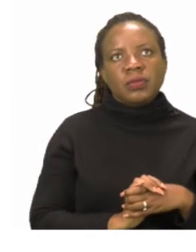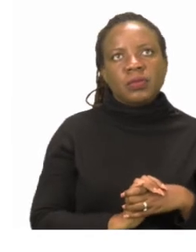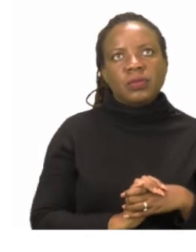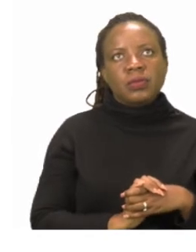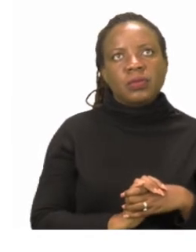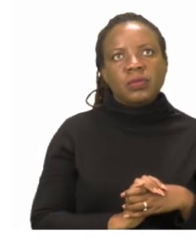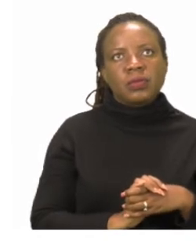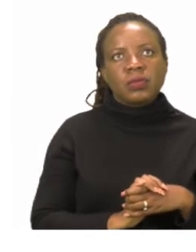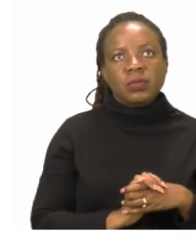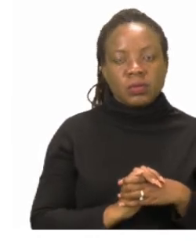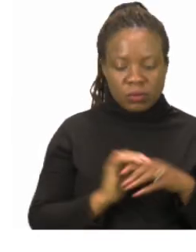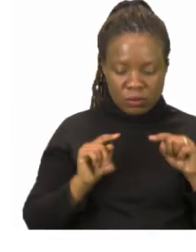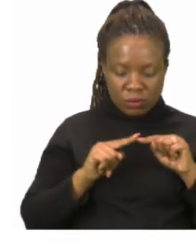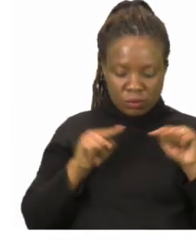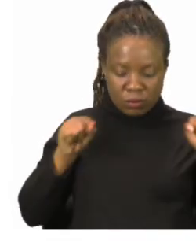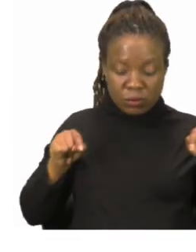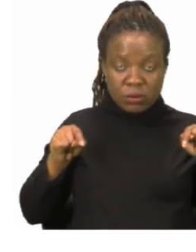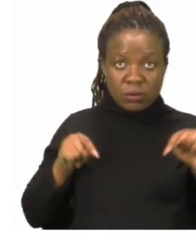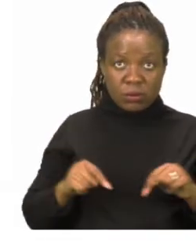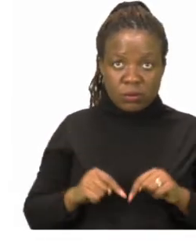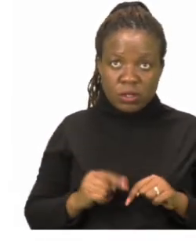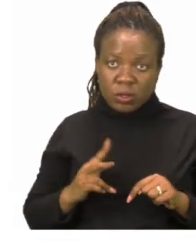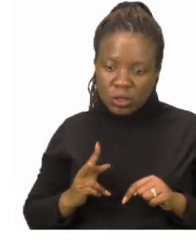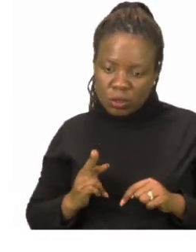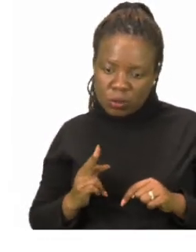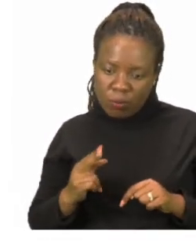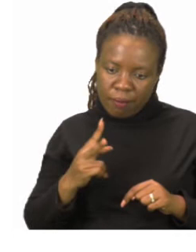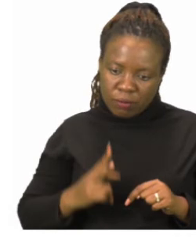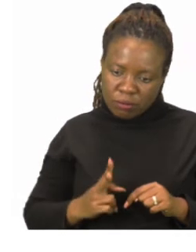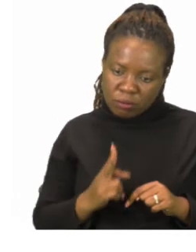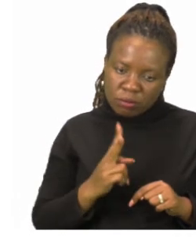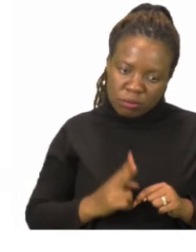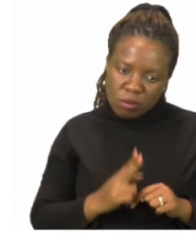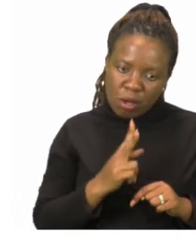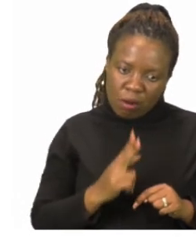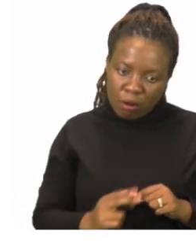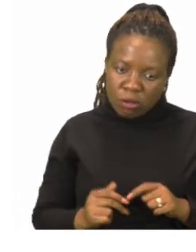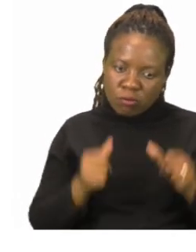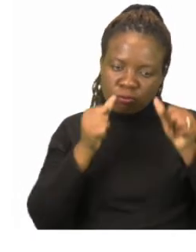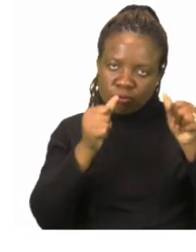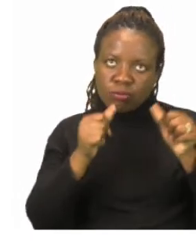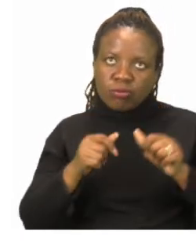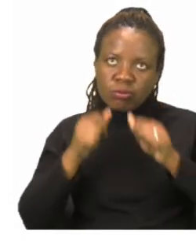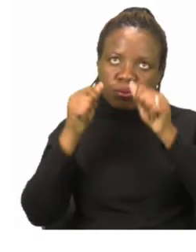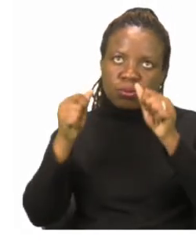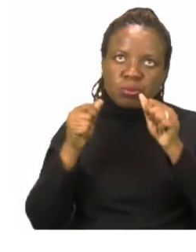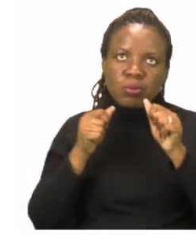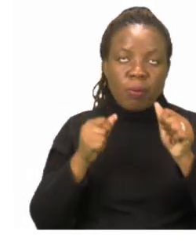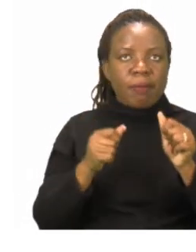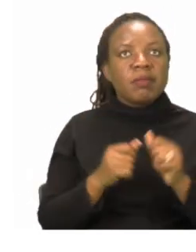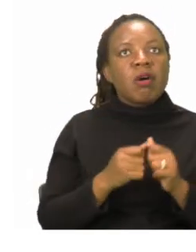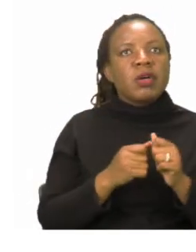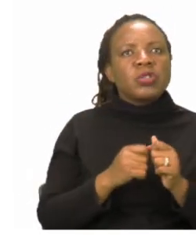cut out the numbers and glue them in the correct order from the